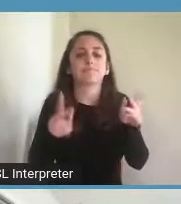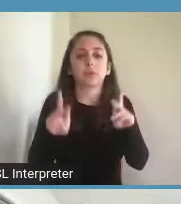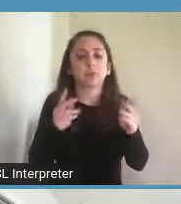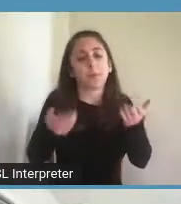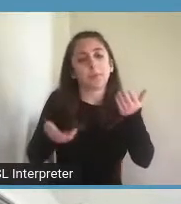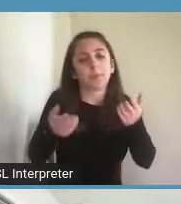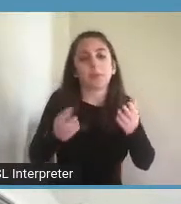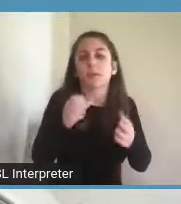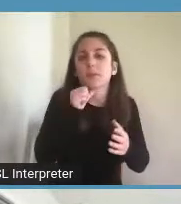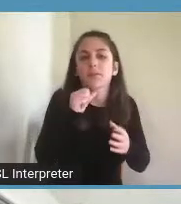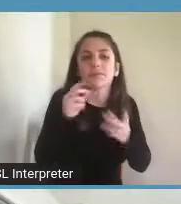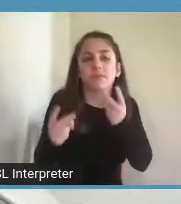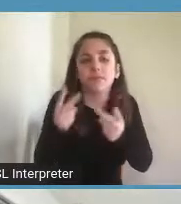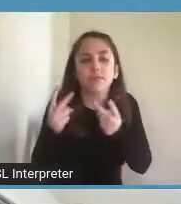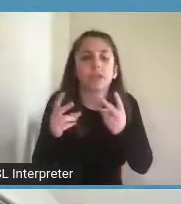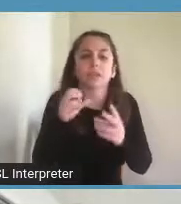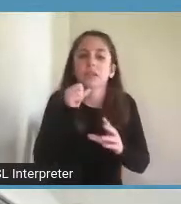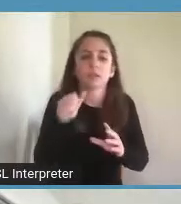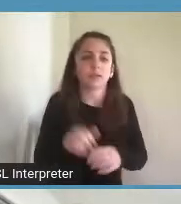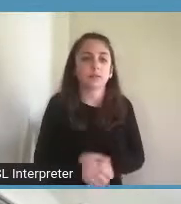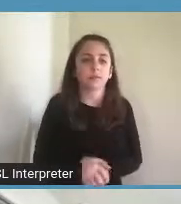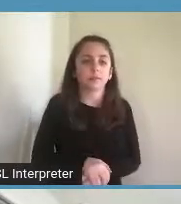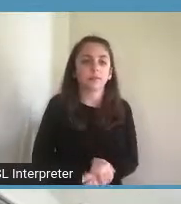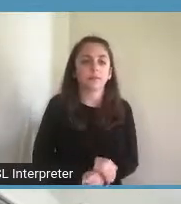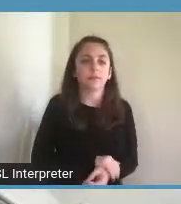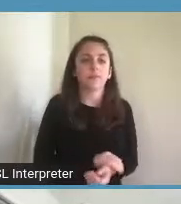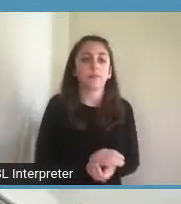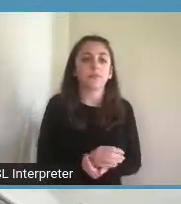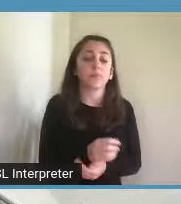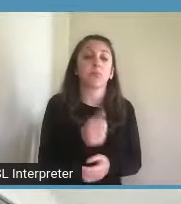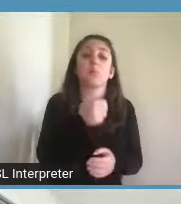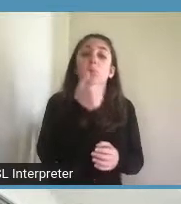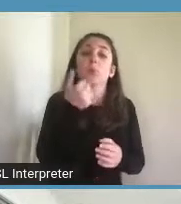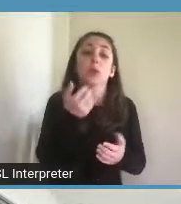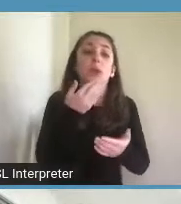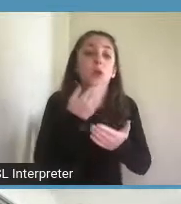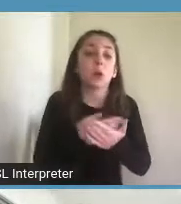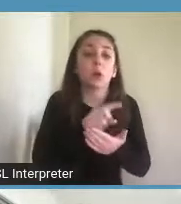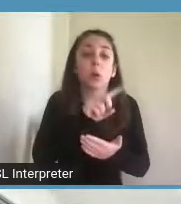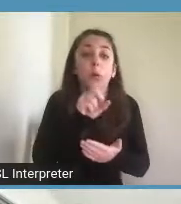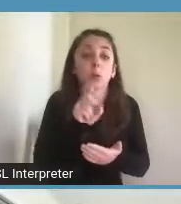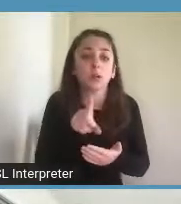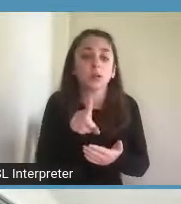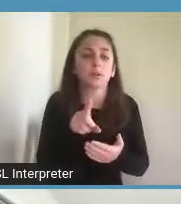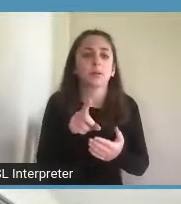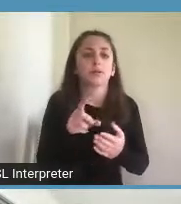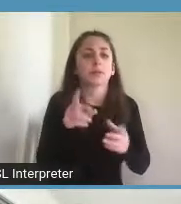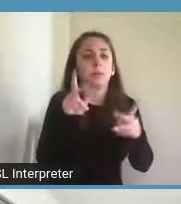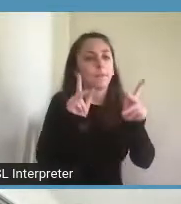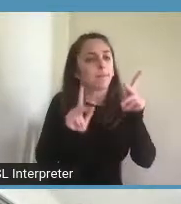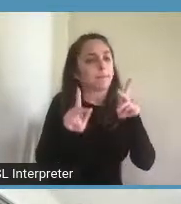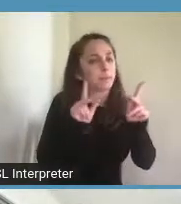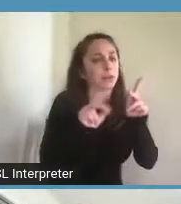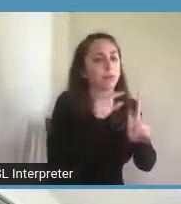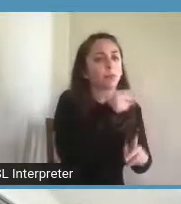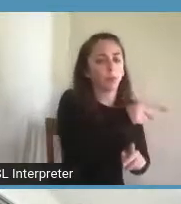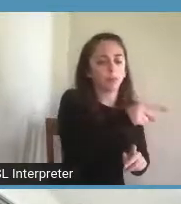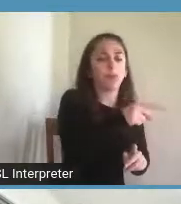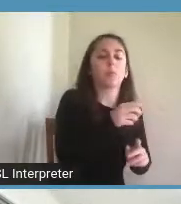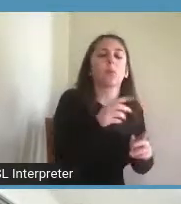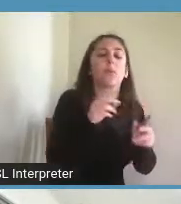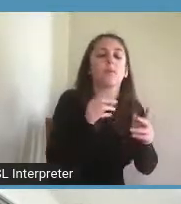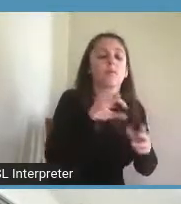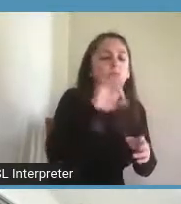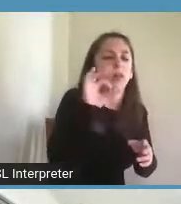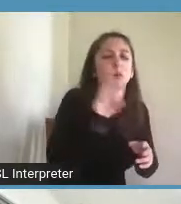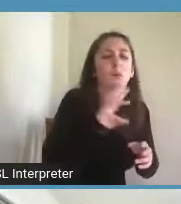that information? Another good question is, how do people find our website? A better question, or one that takes you farther, is, are